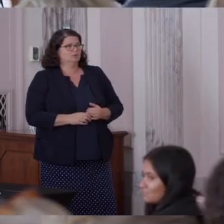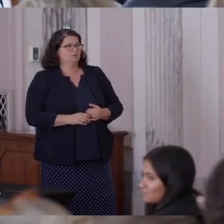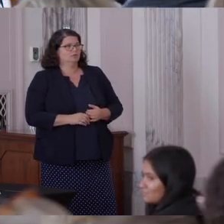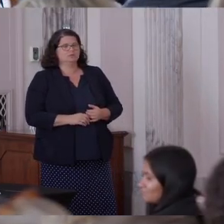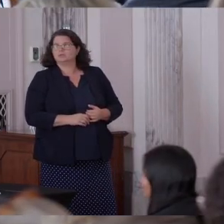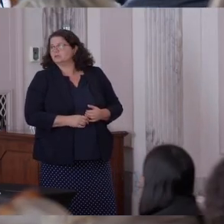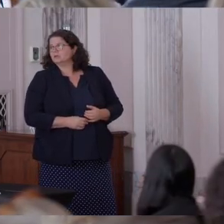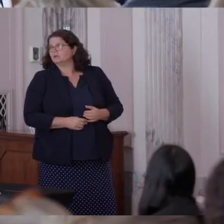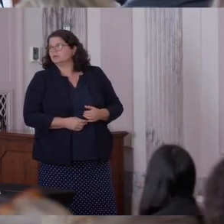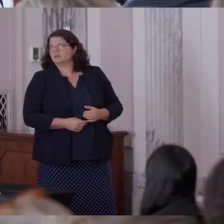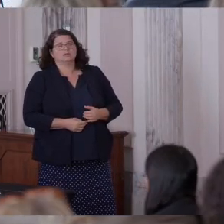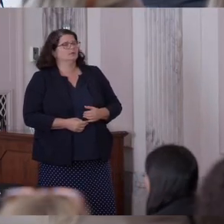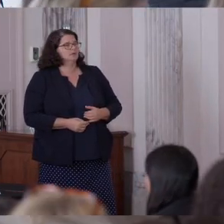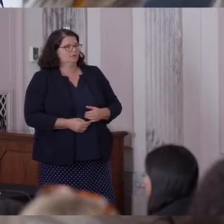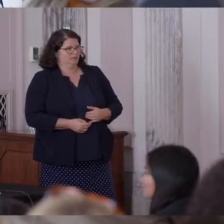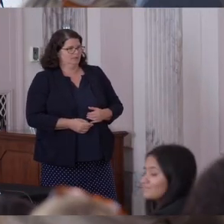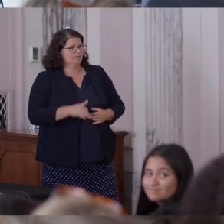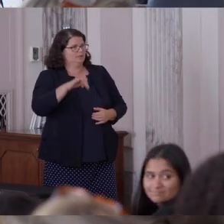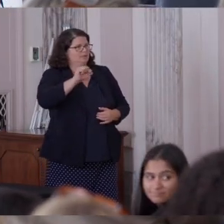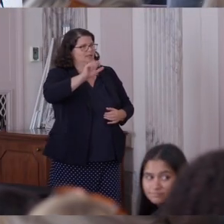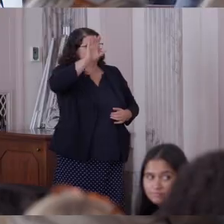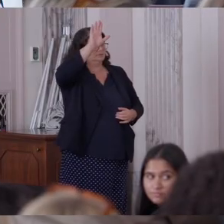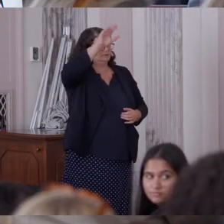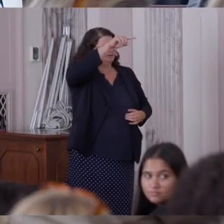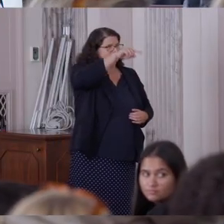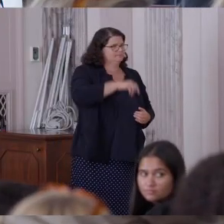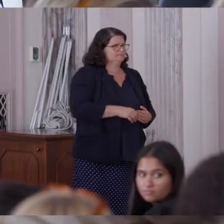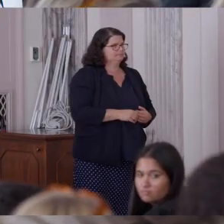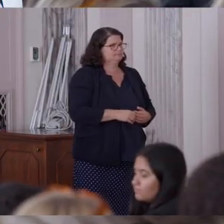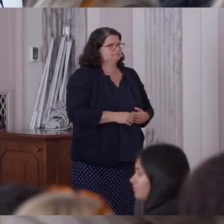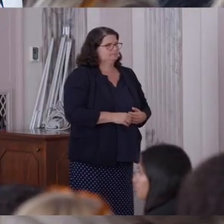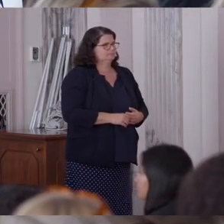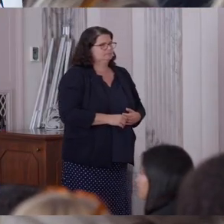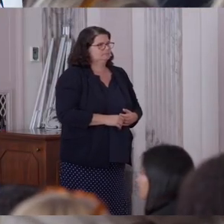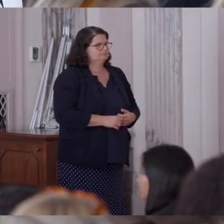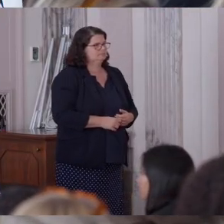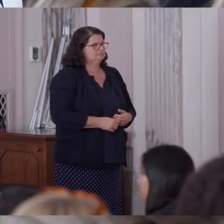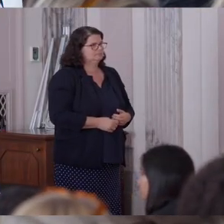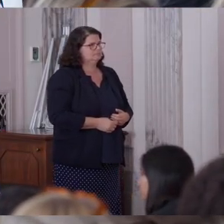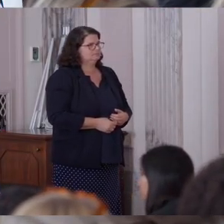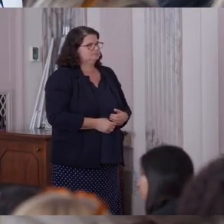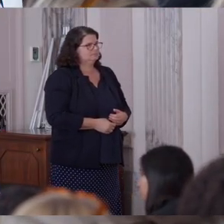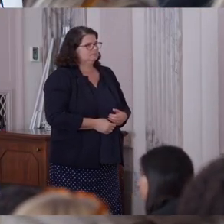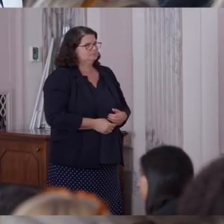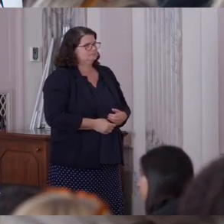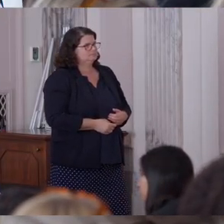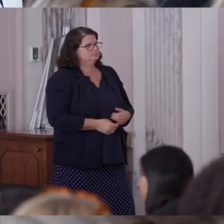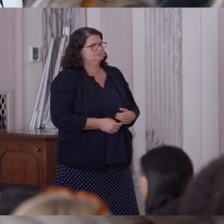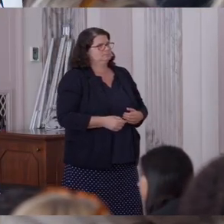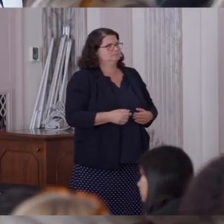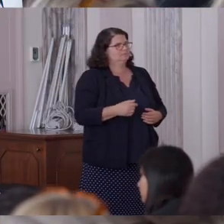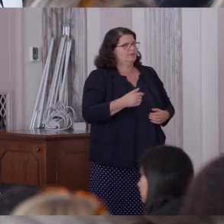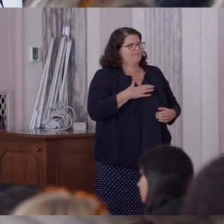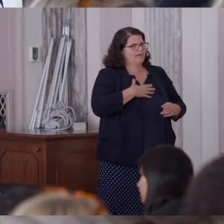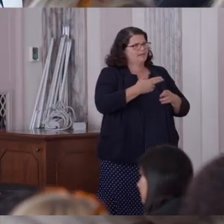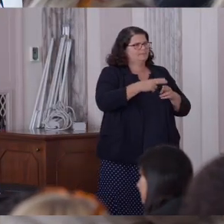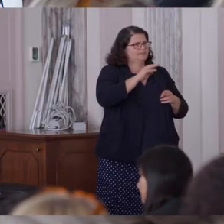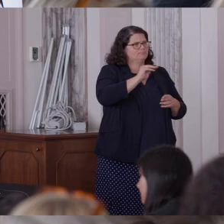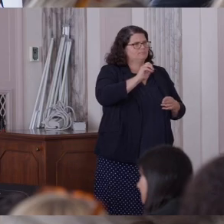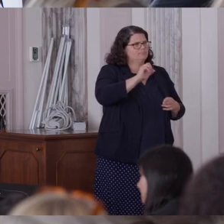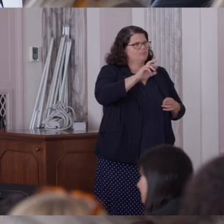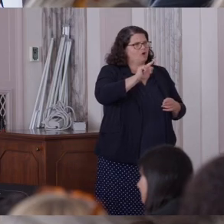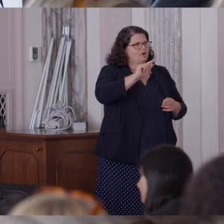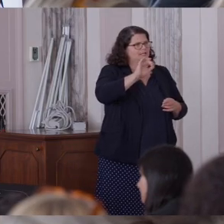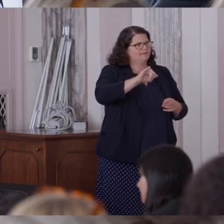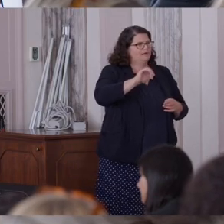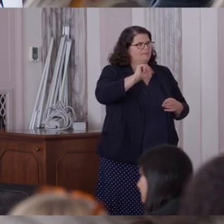group? Oh, yes. Right there. Hi, my name is Molly from the APIH, and I had just a